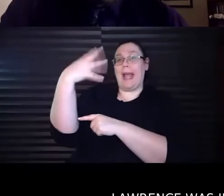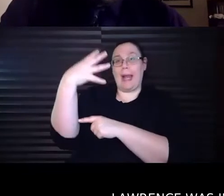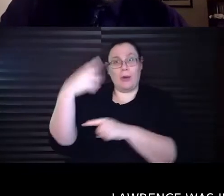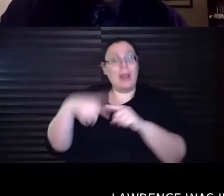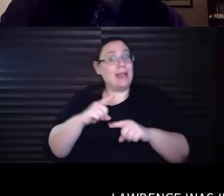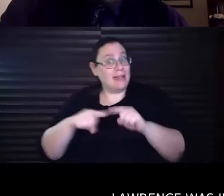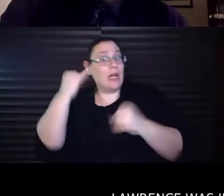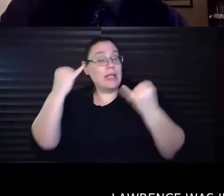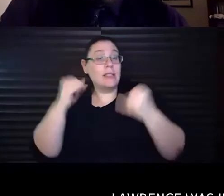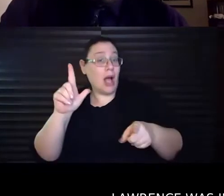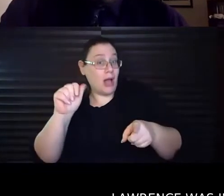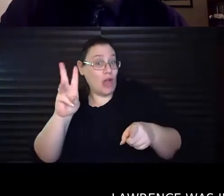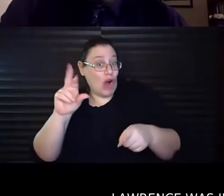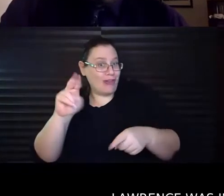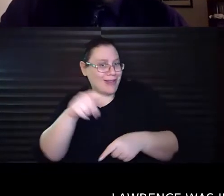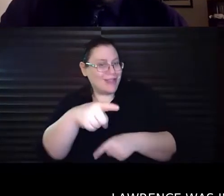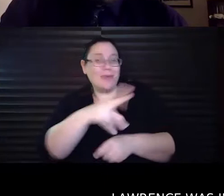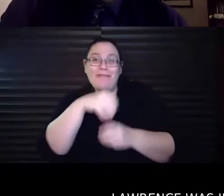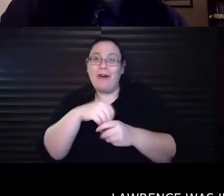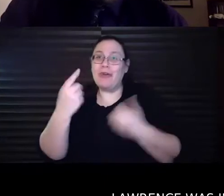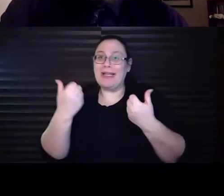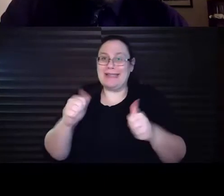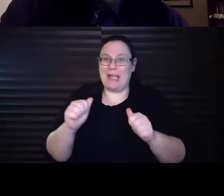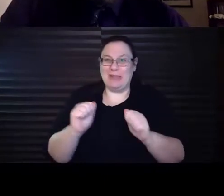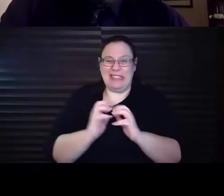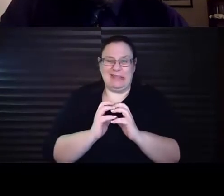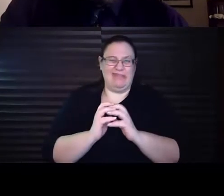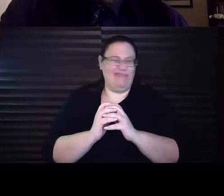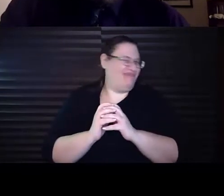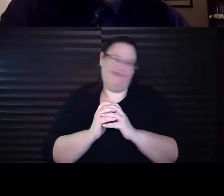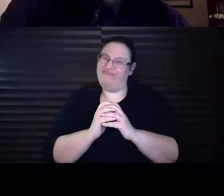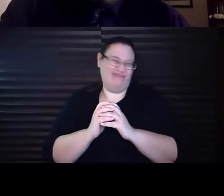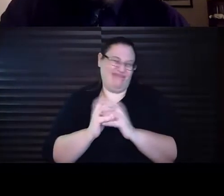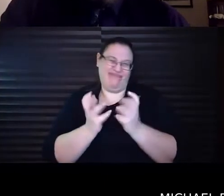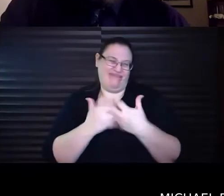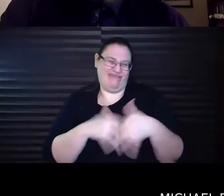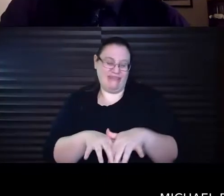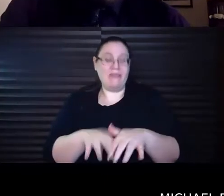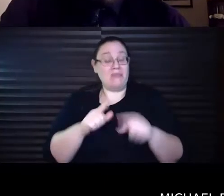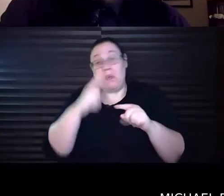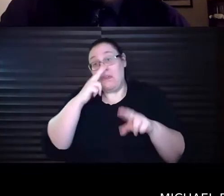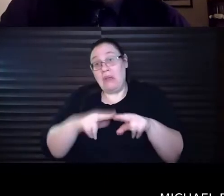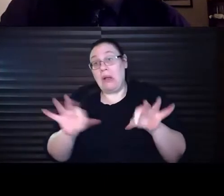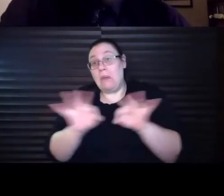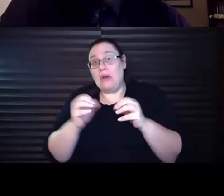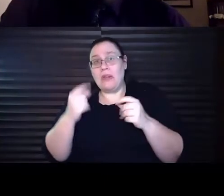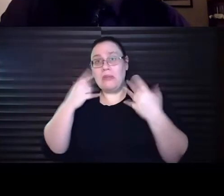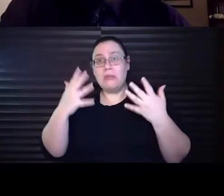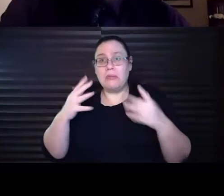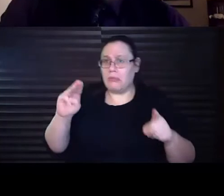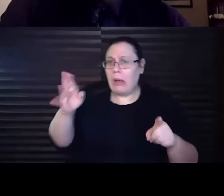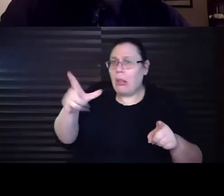one of our attempts that didn't quite pan out, but we had fun trying. What was that?